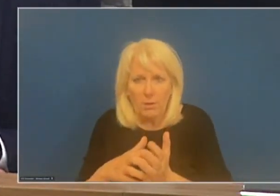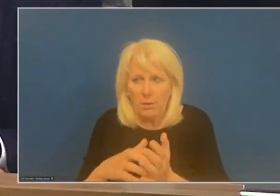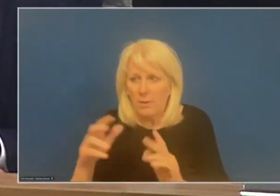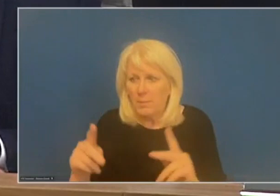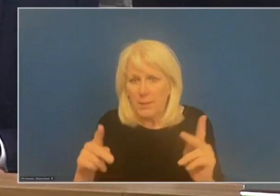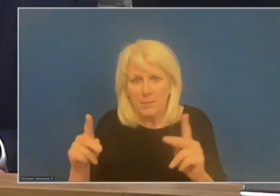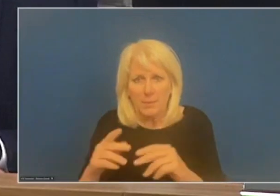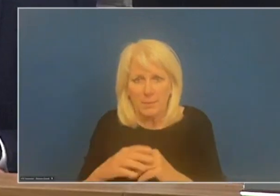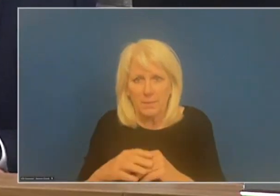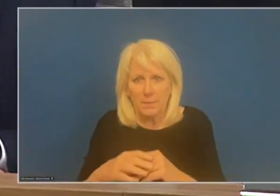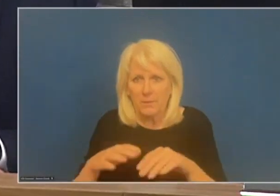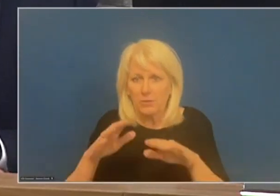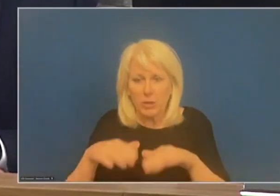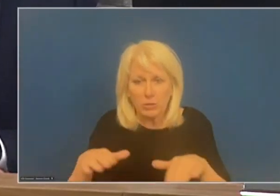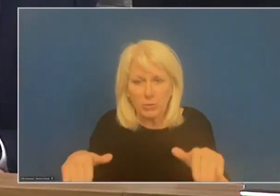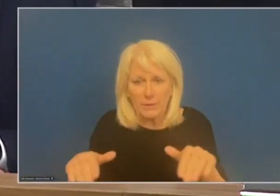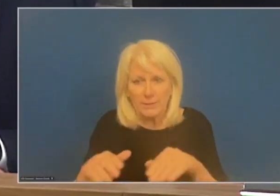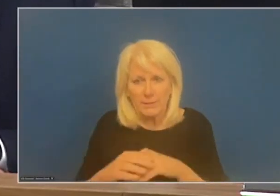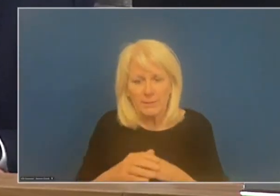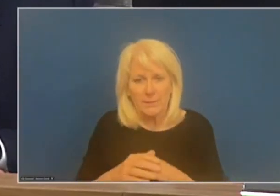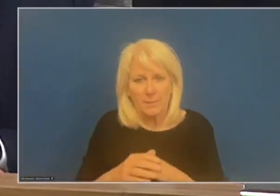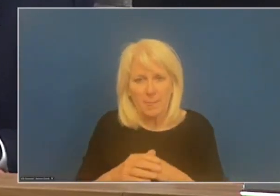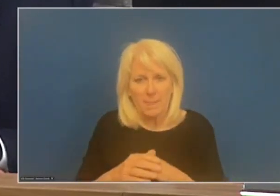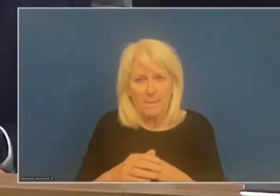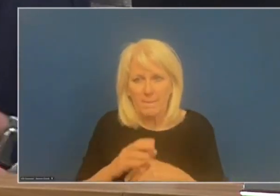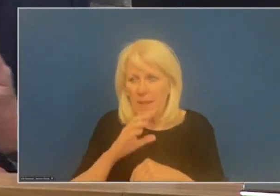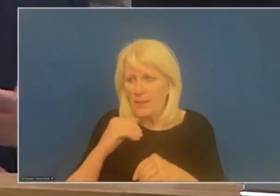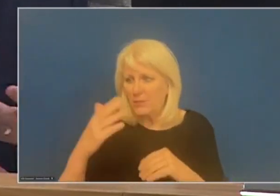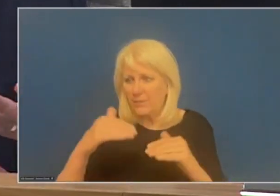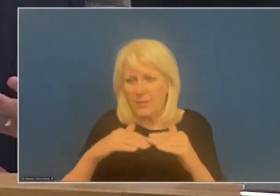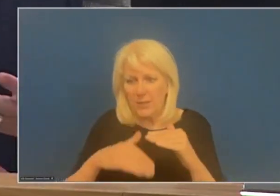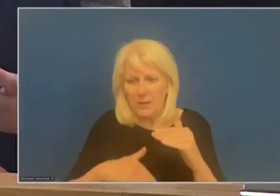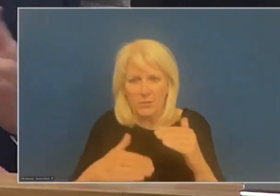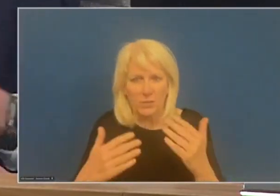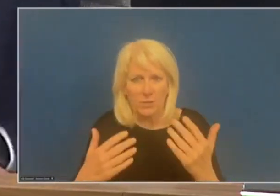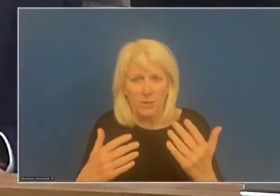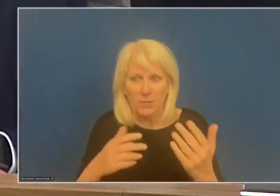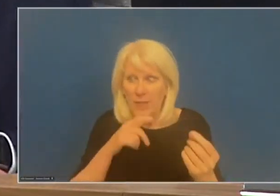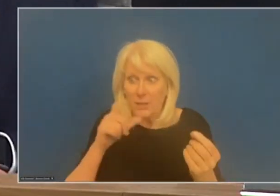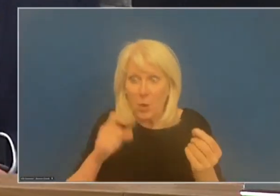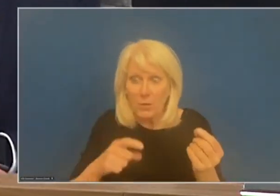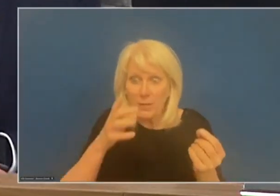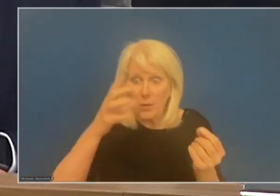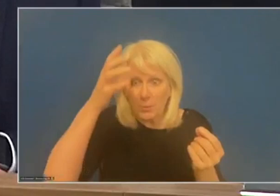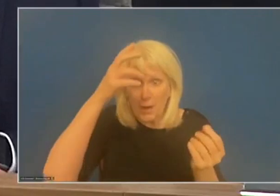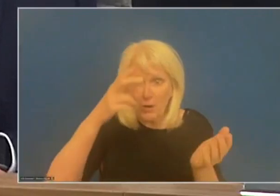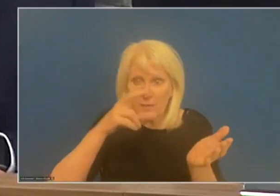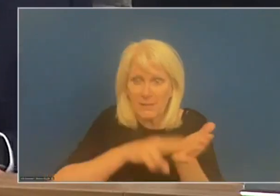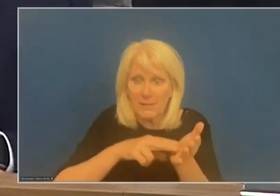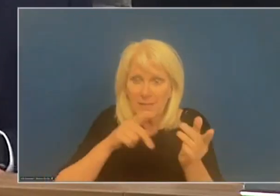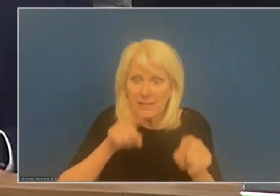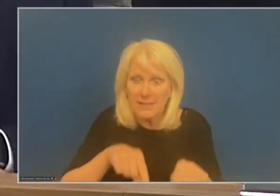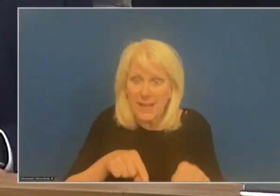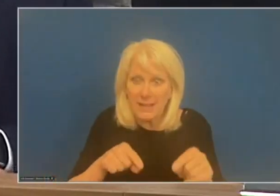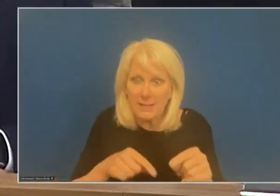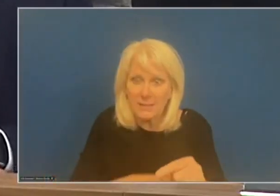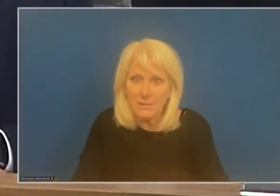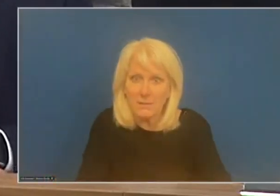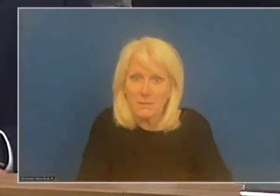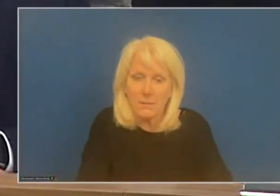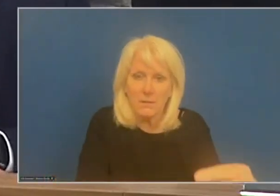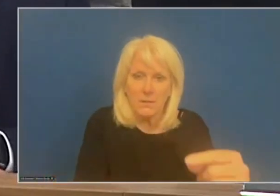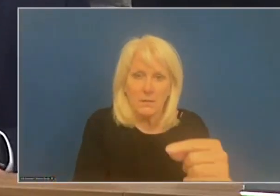population, children 15 and under, will no longer need the consent of their parents.